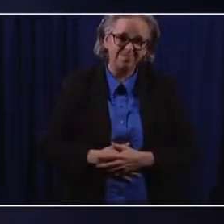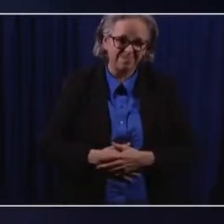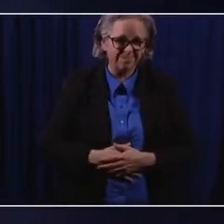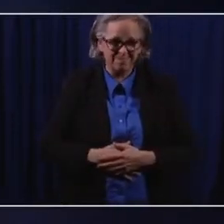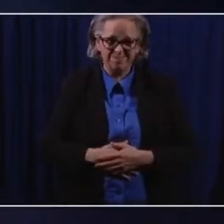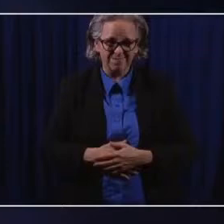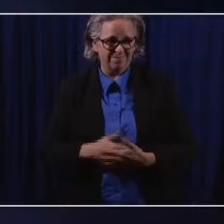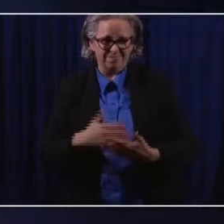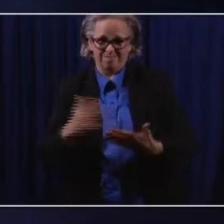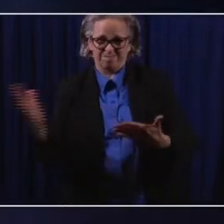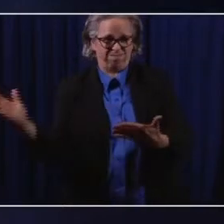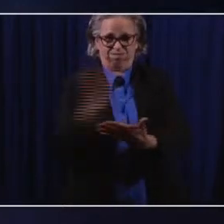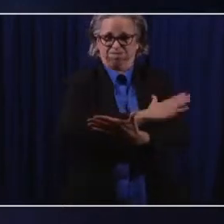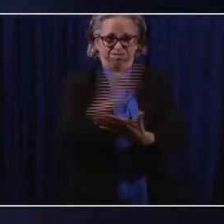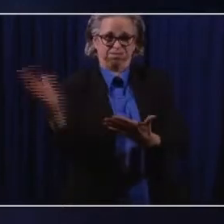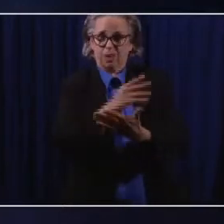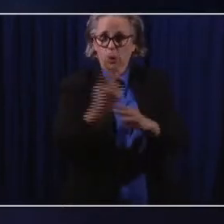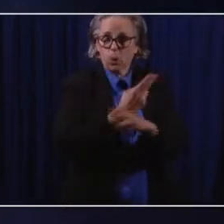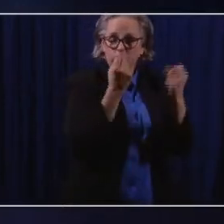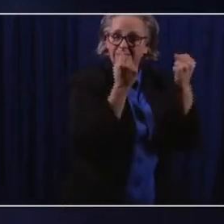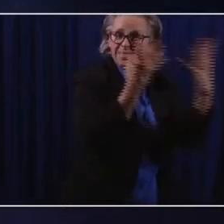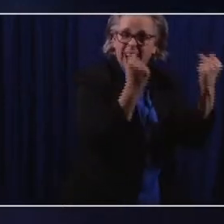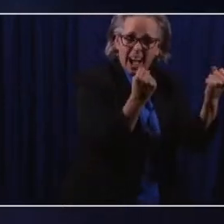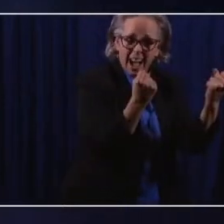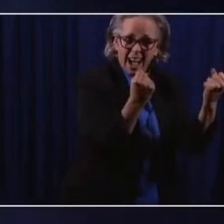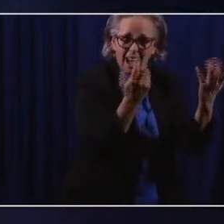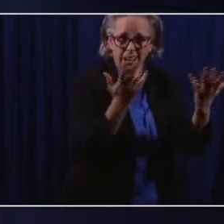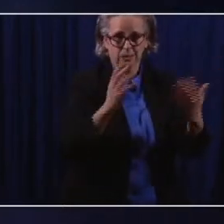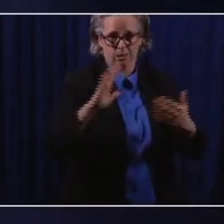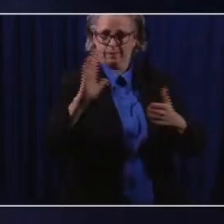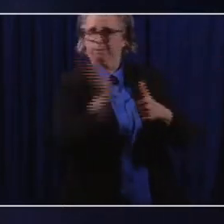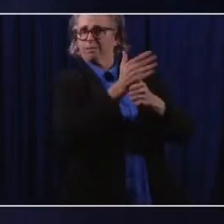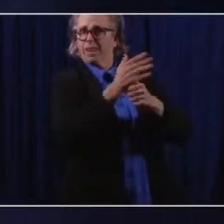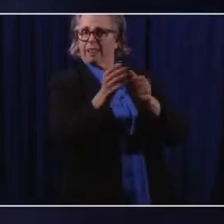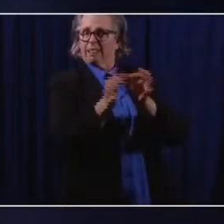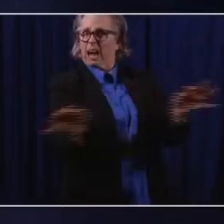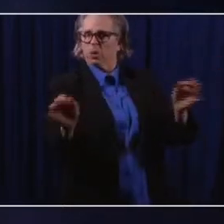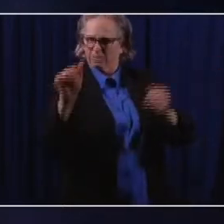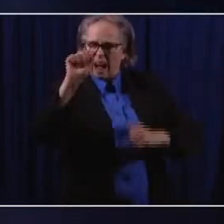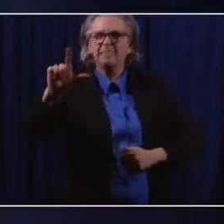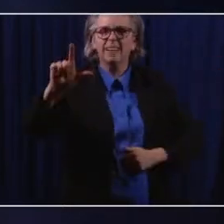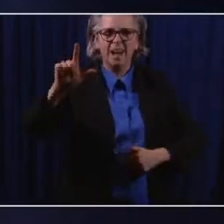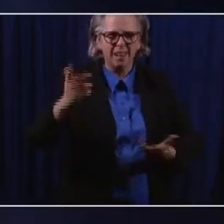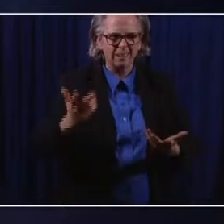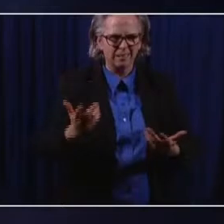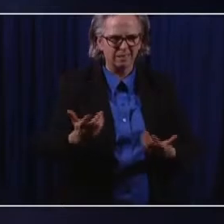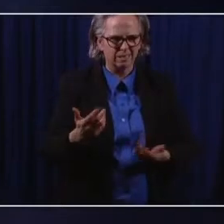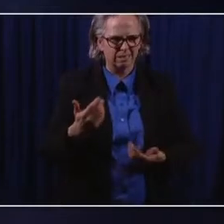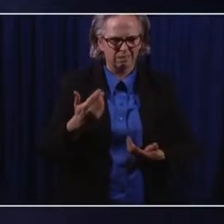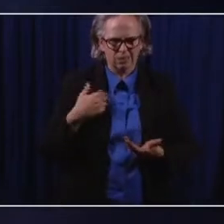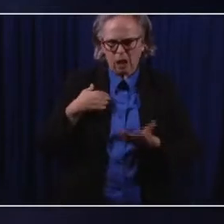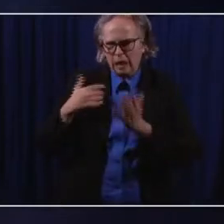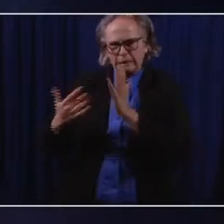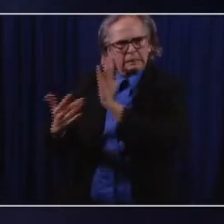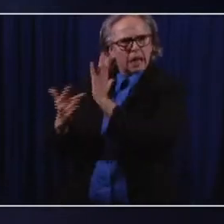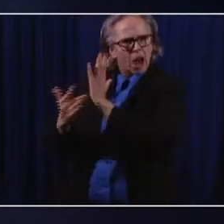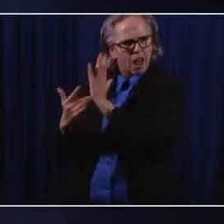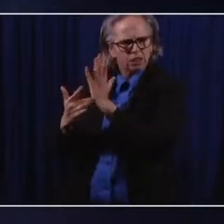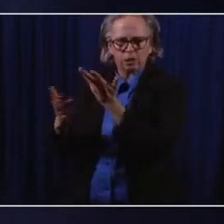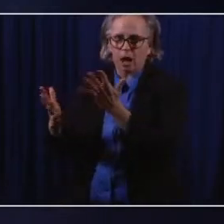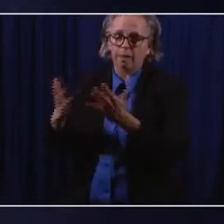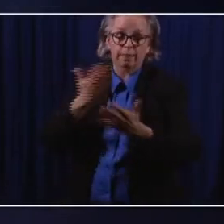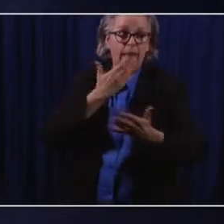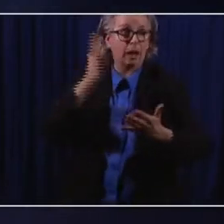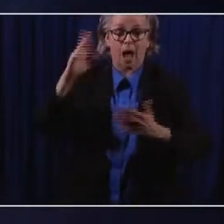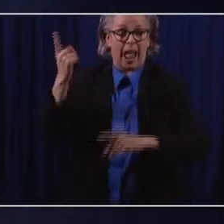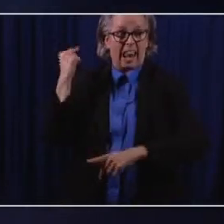use American Sign Language as their primary language, and so we are using technology that we received last year, thankfully right in time